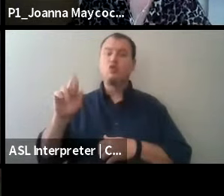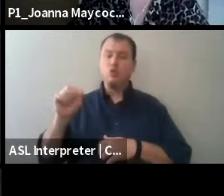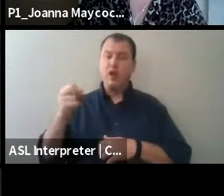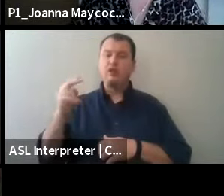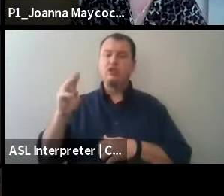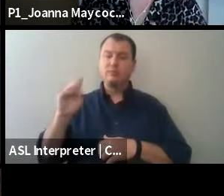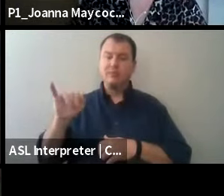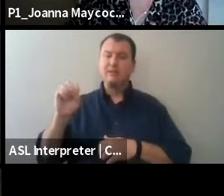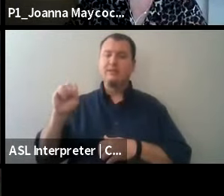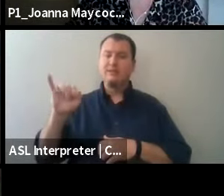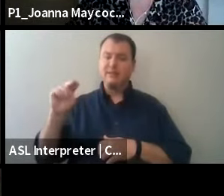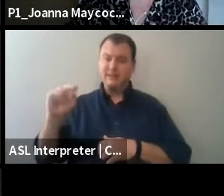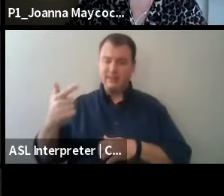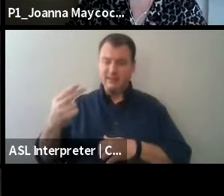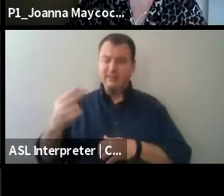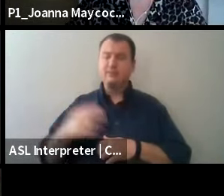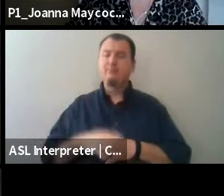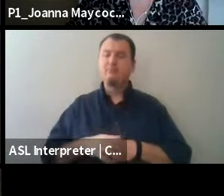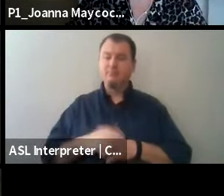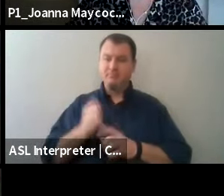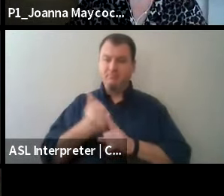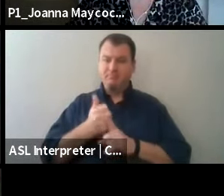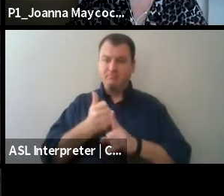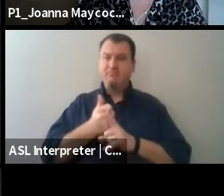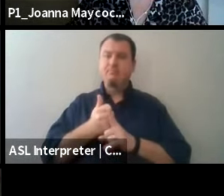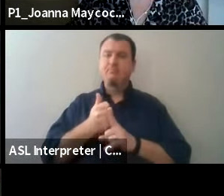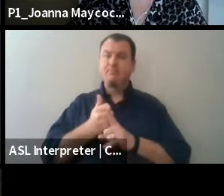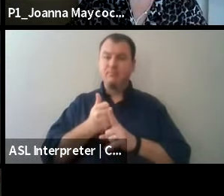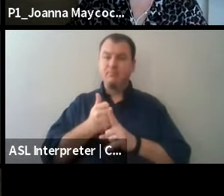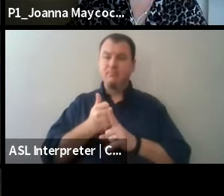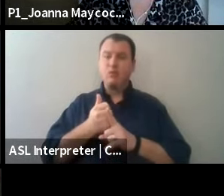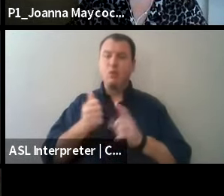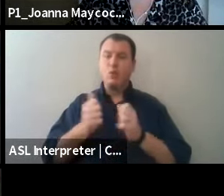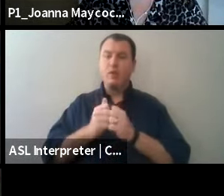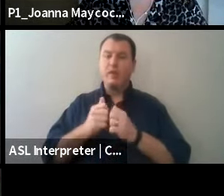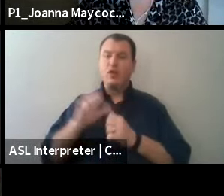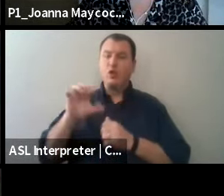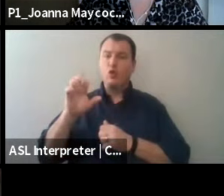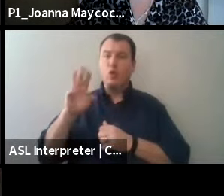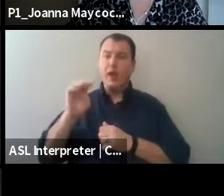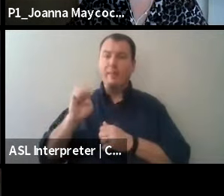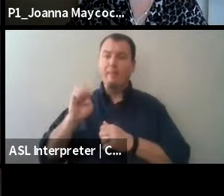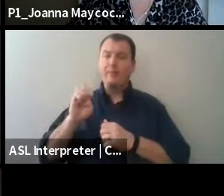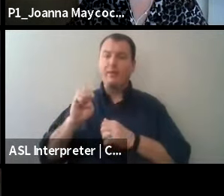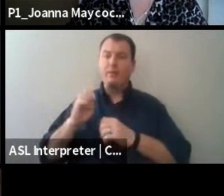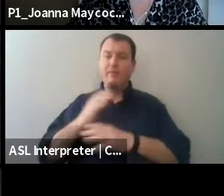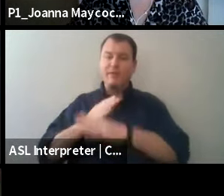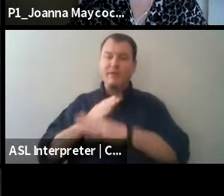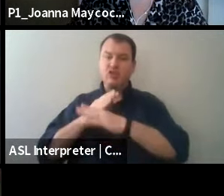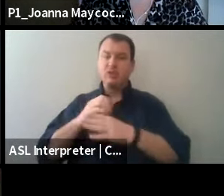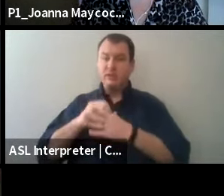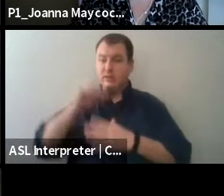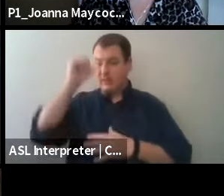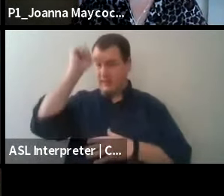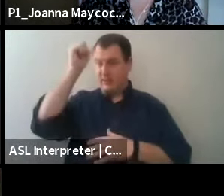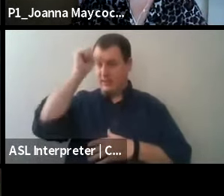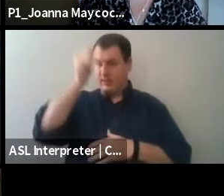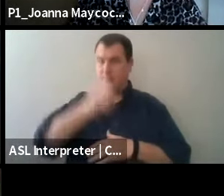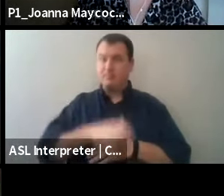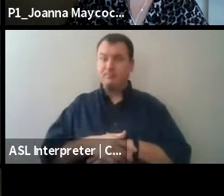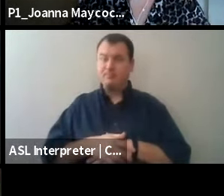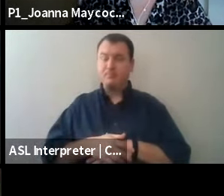Rashmi Singh is the program director of the International Foundation for Crime Prevention and Victim Care in India.